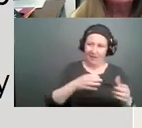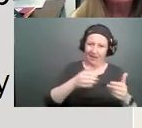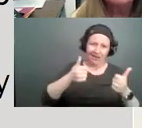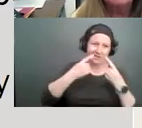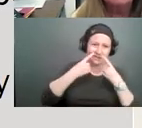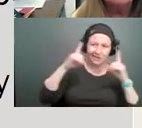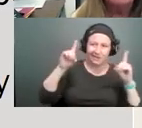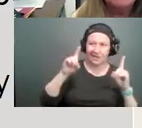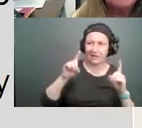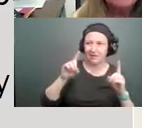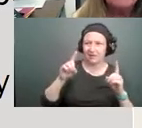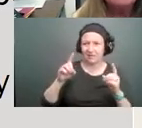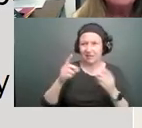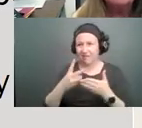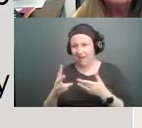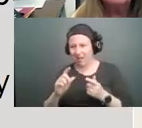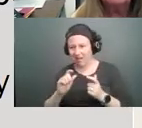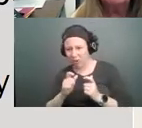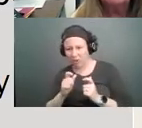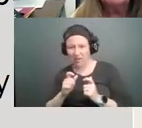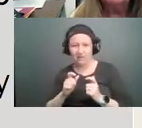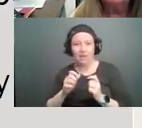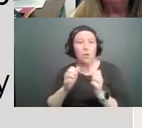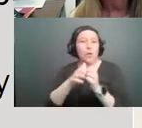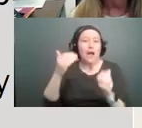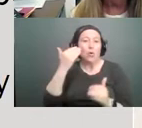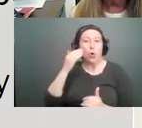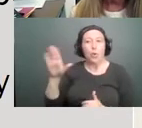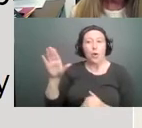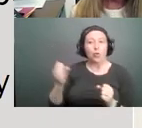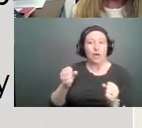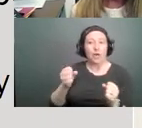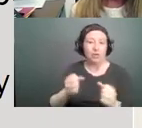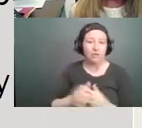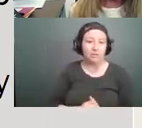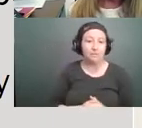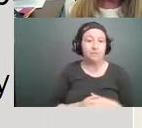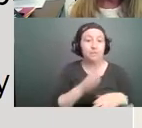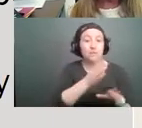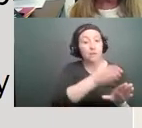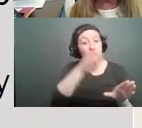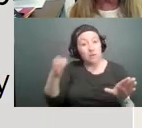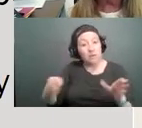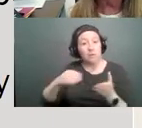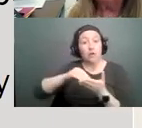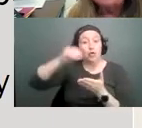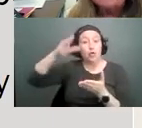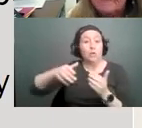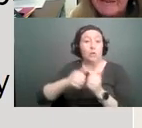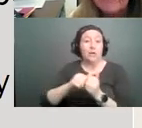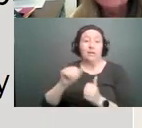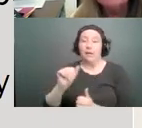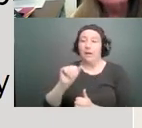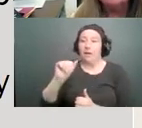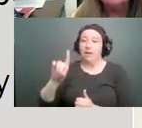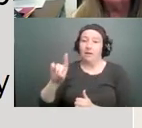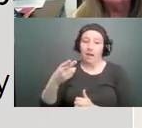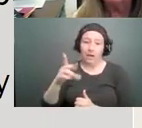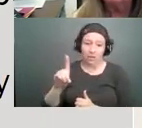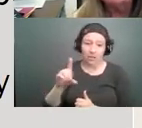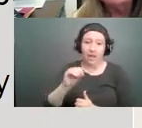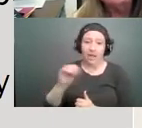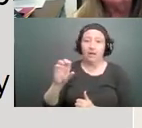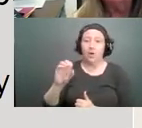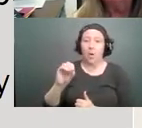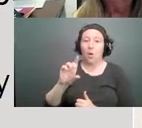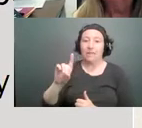plan unless we know what those strategies were. The one across, a student with ADHD and ODD,